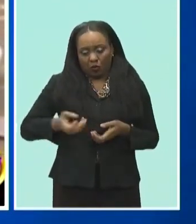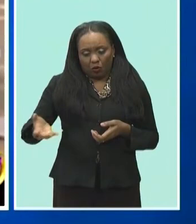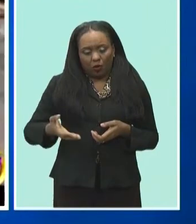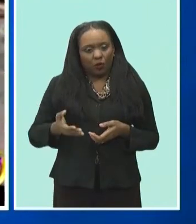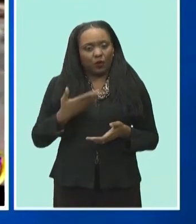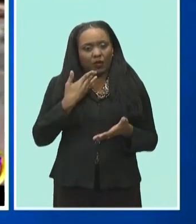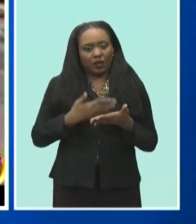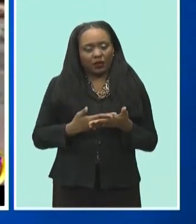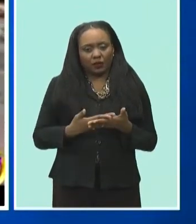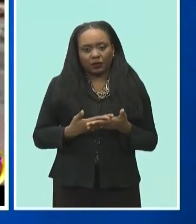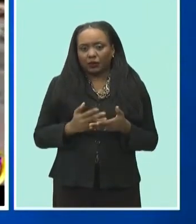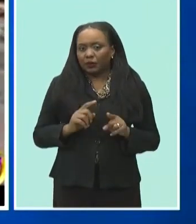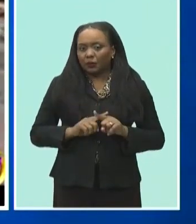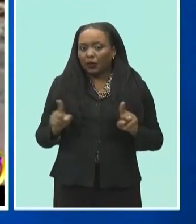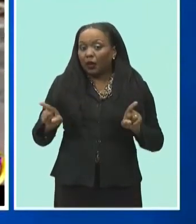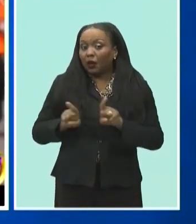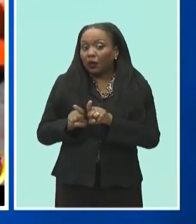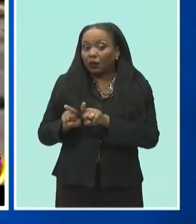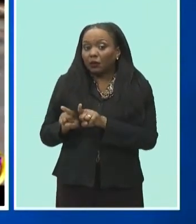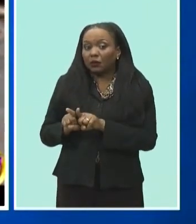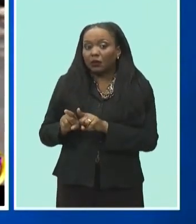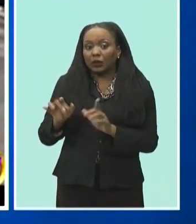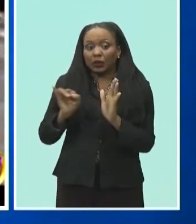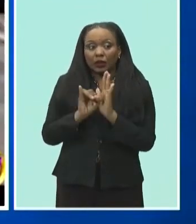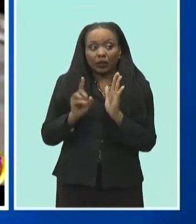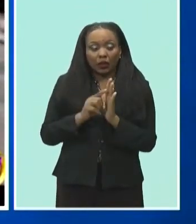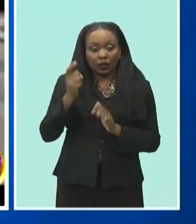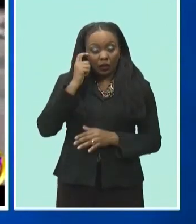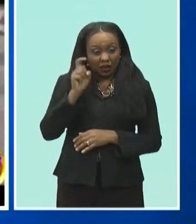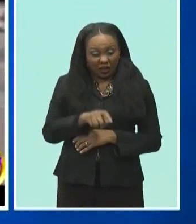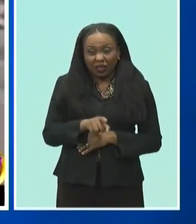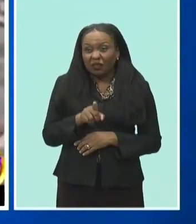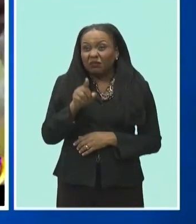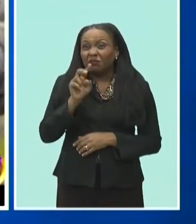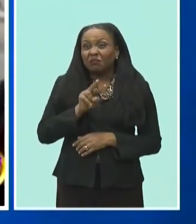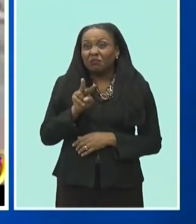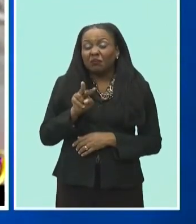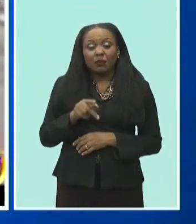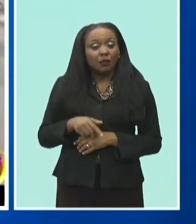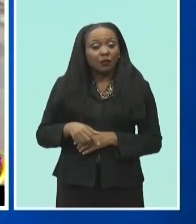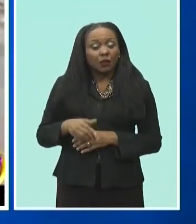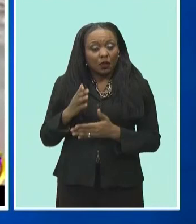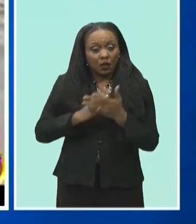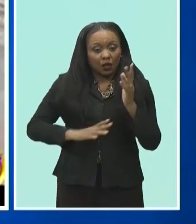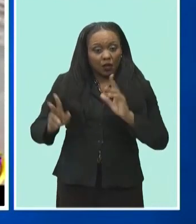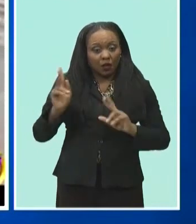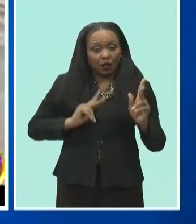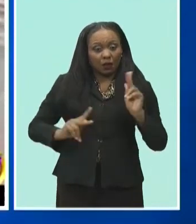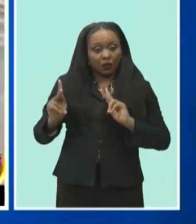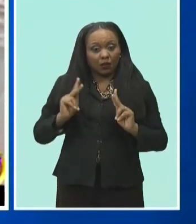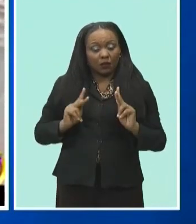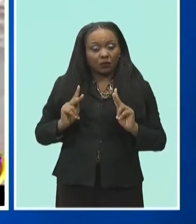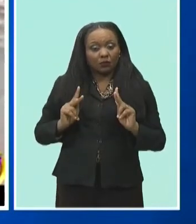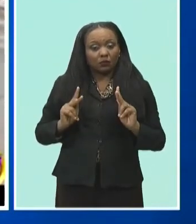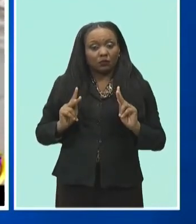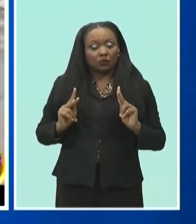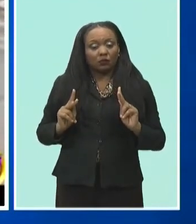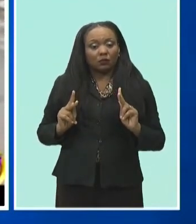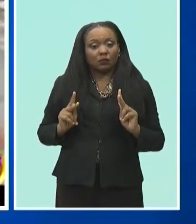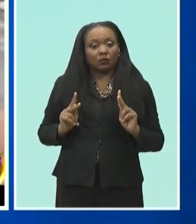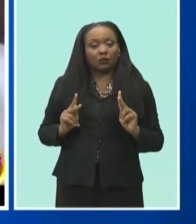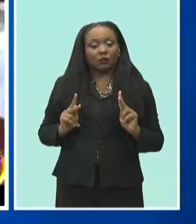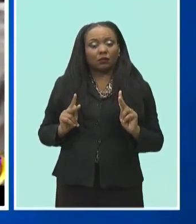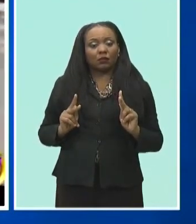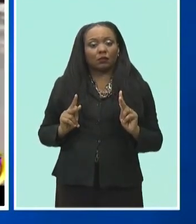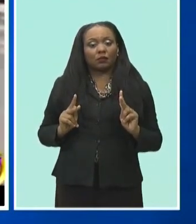not all. We also identified that many of these locations, persons would have illegally attached